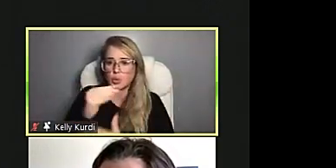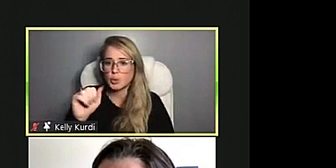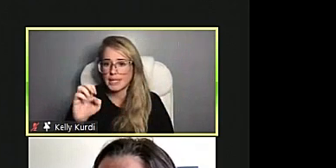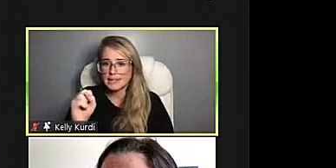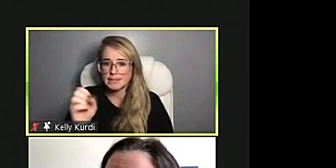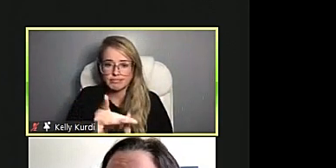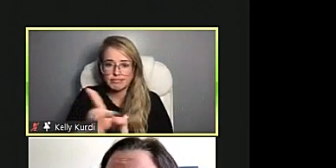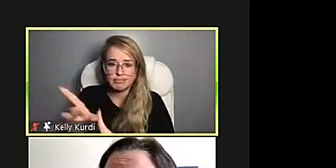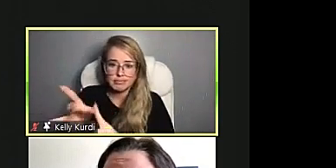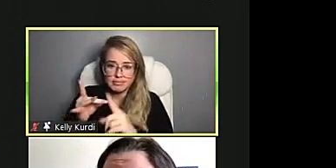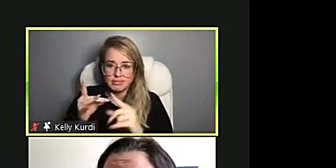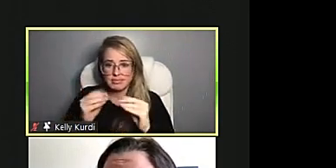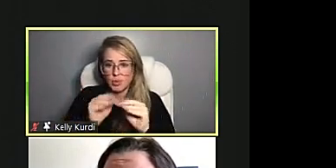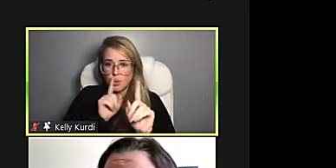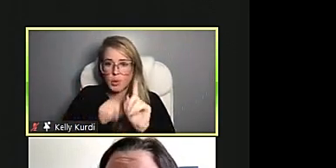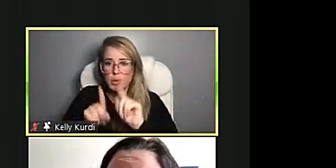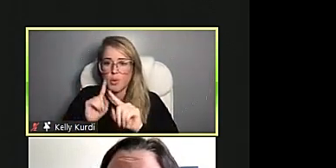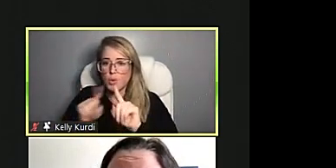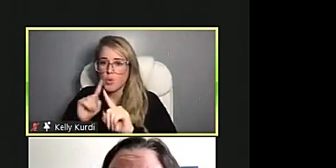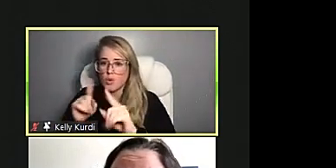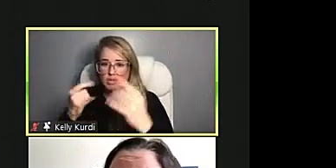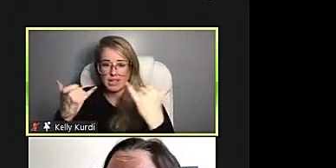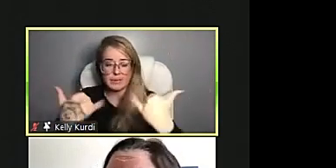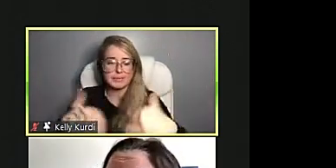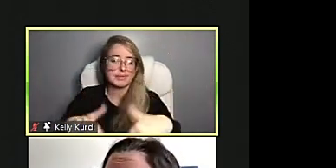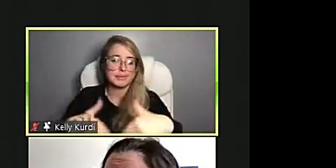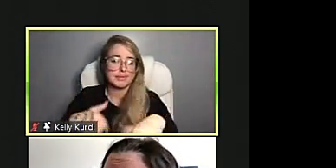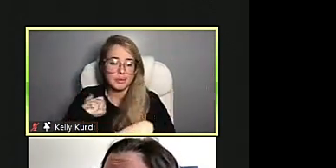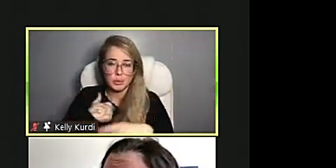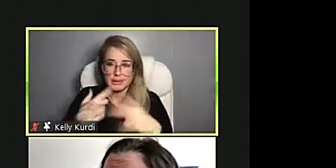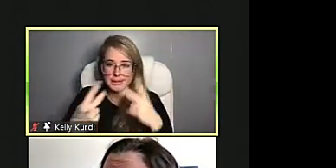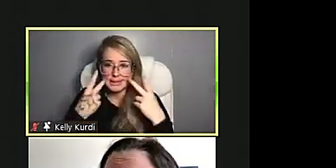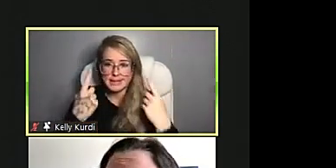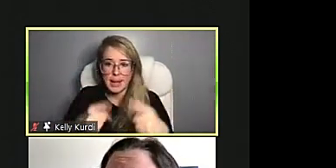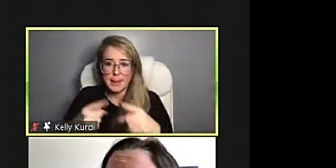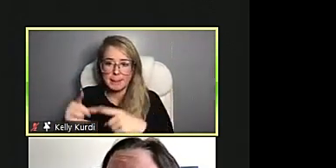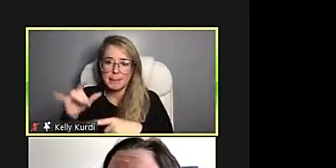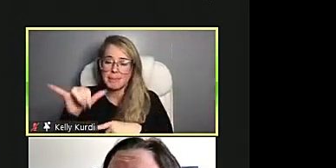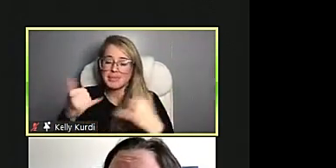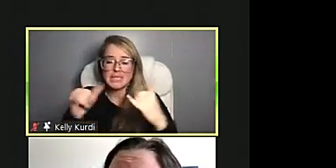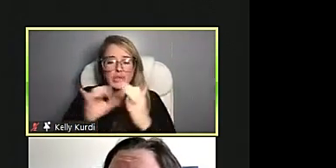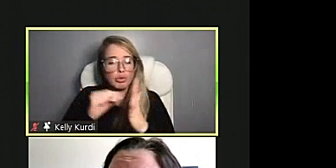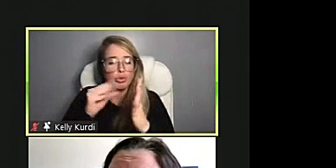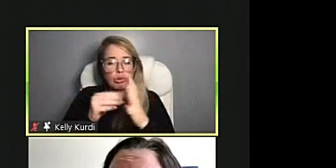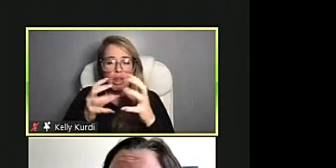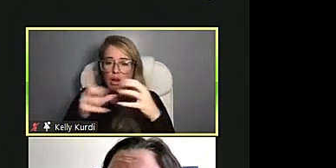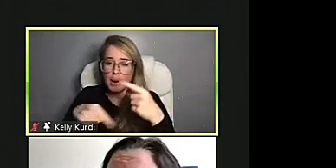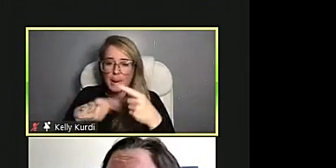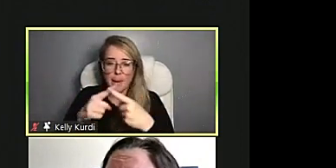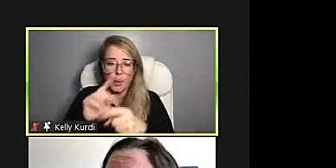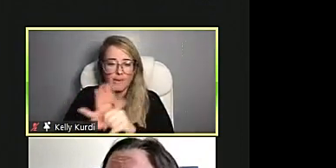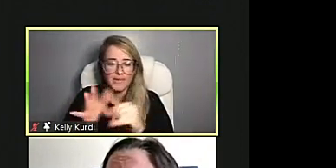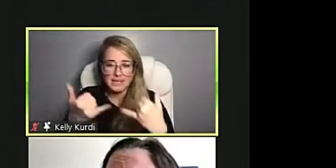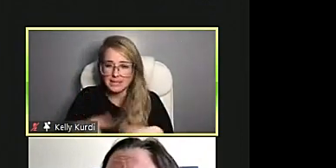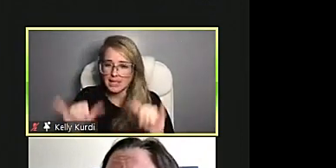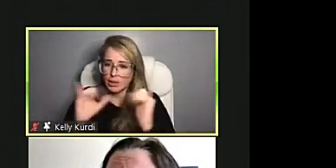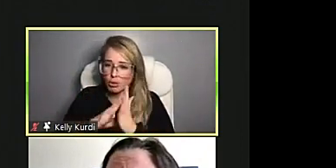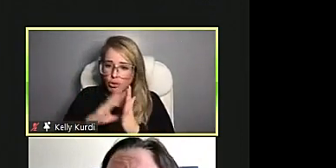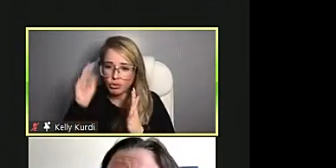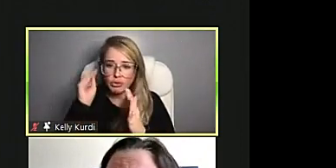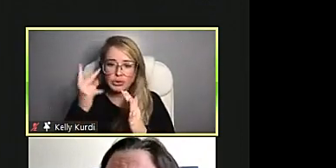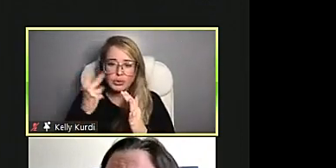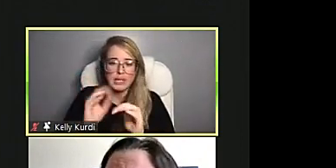reported. And so, I think we still have a lot to learn about COVID and how it